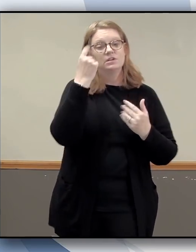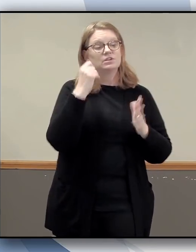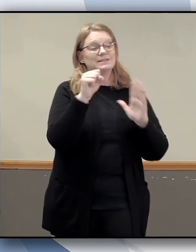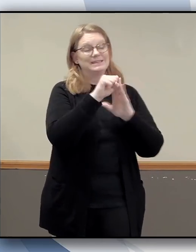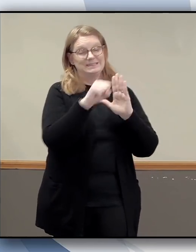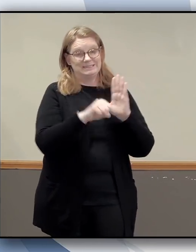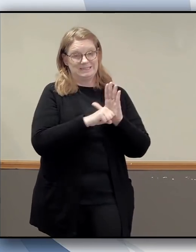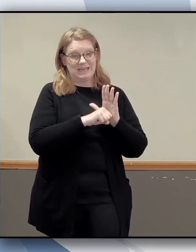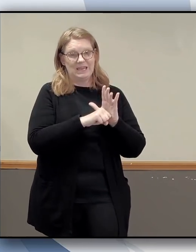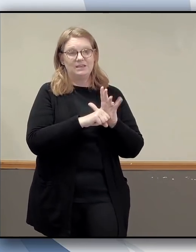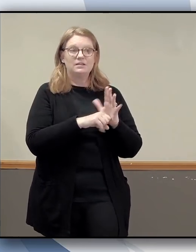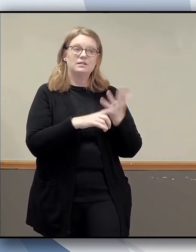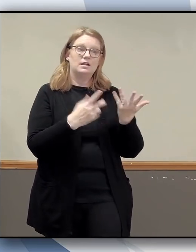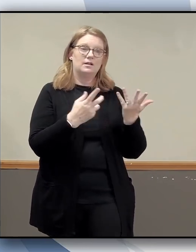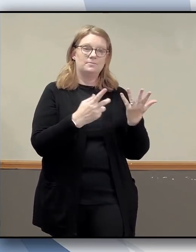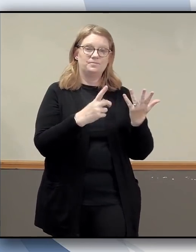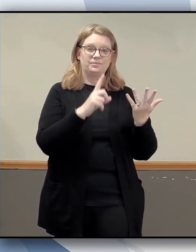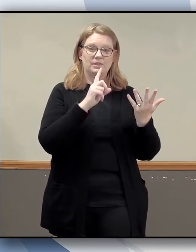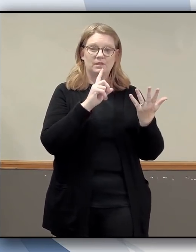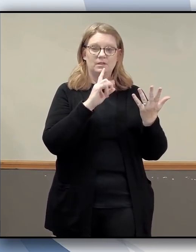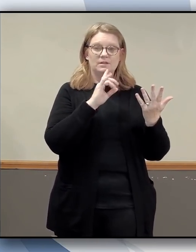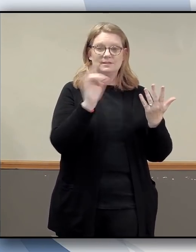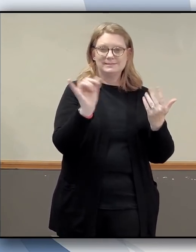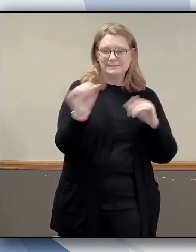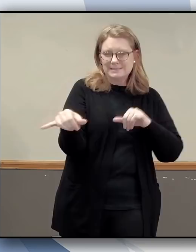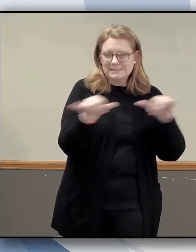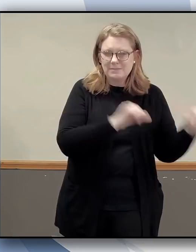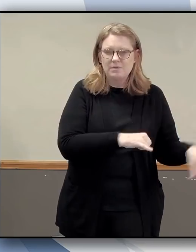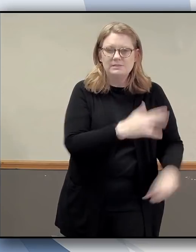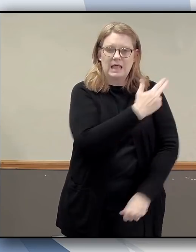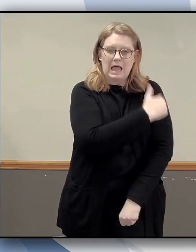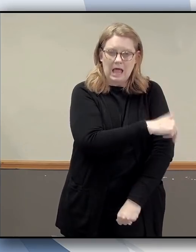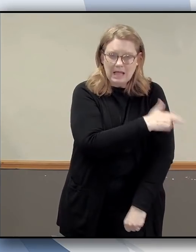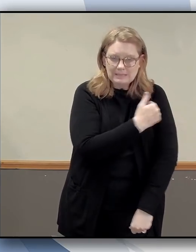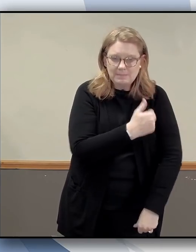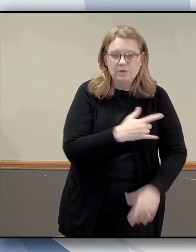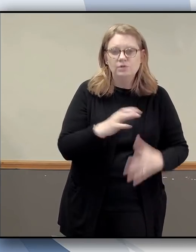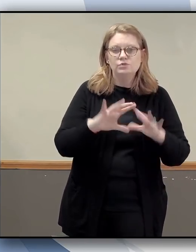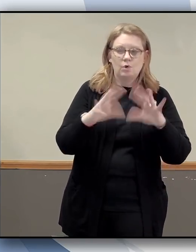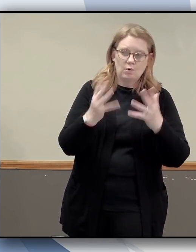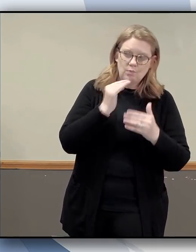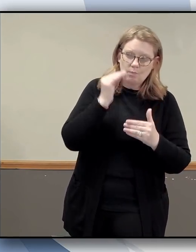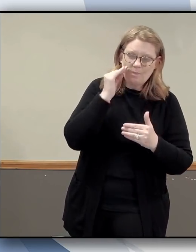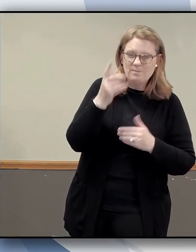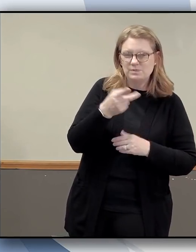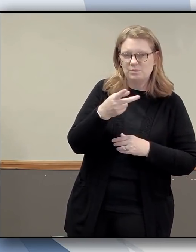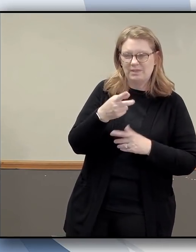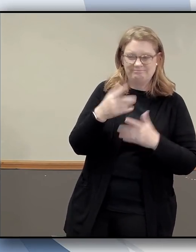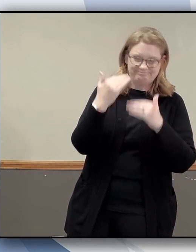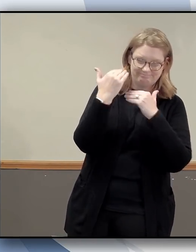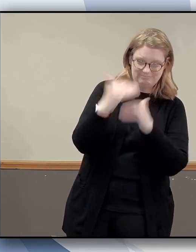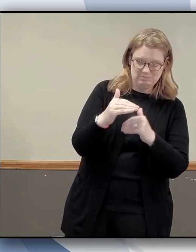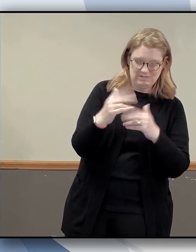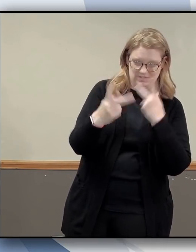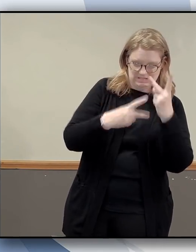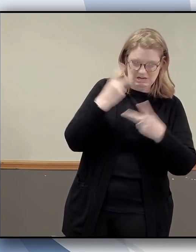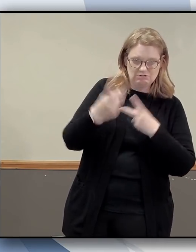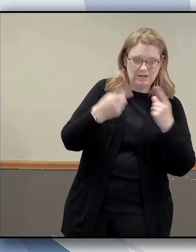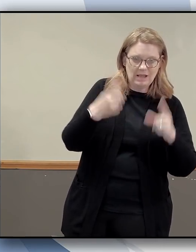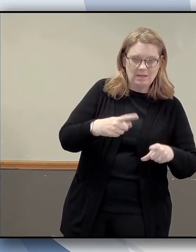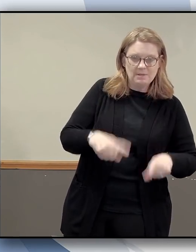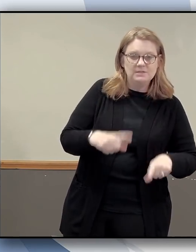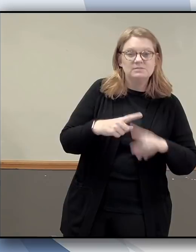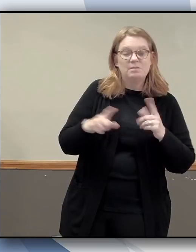when hospitals or group homes decide to restrict visitation. The state rarely